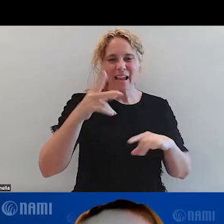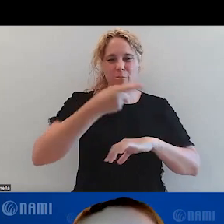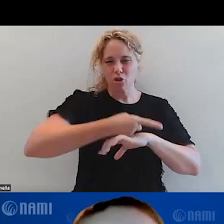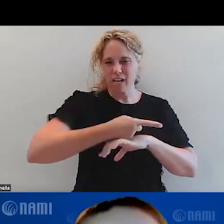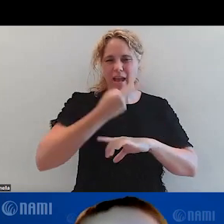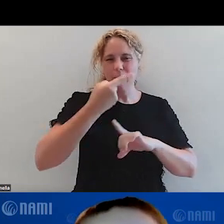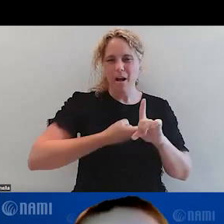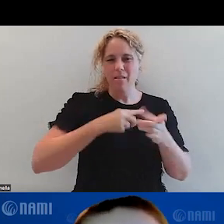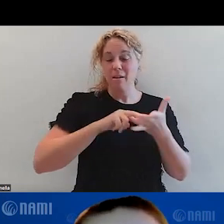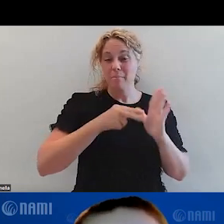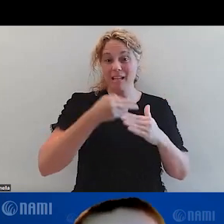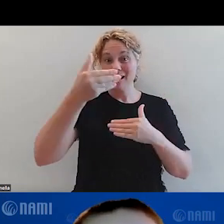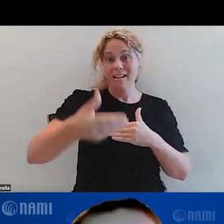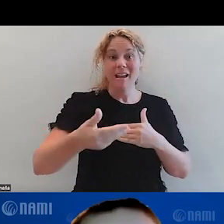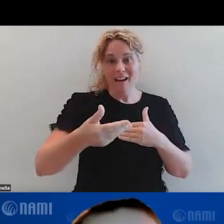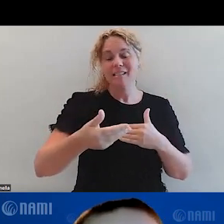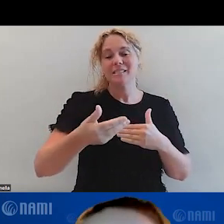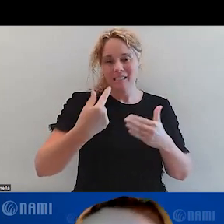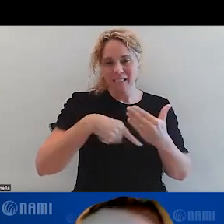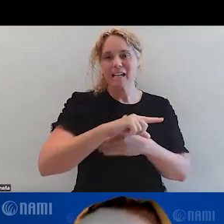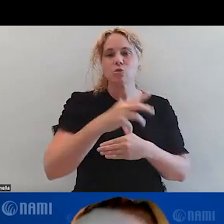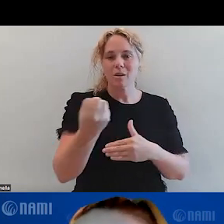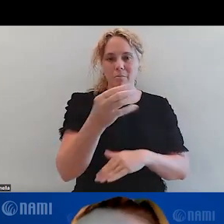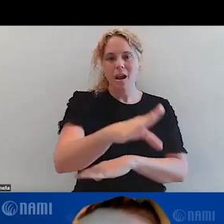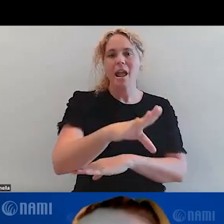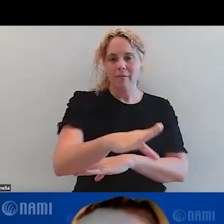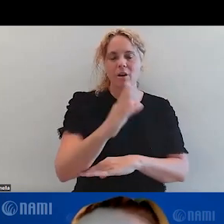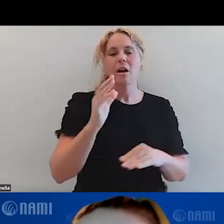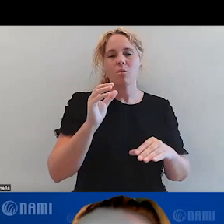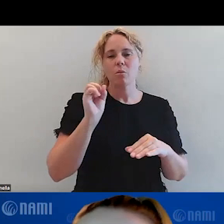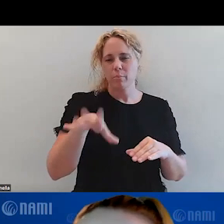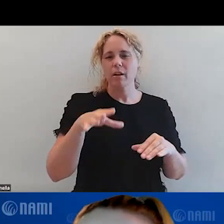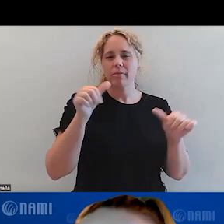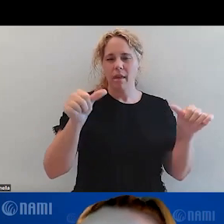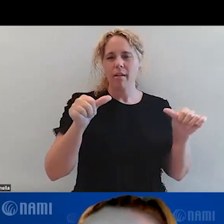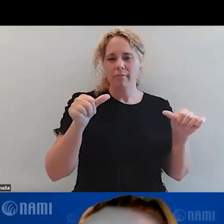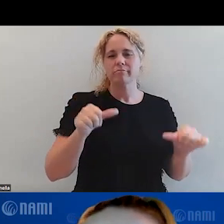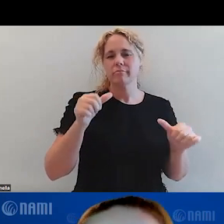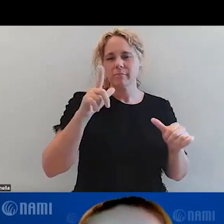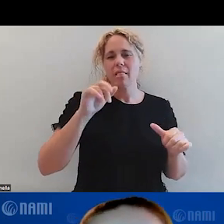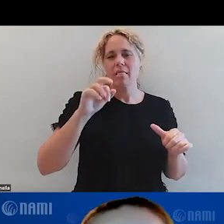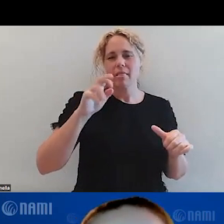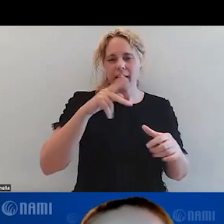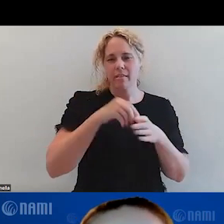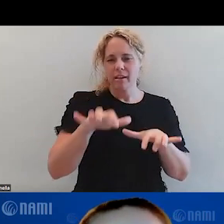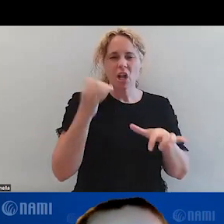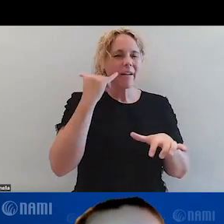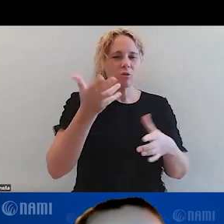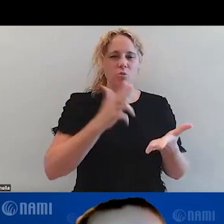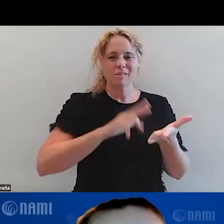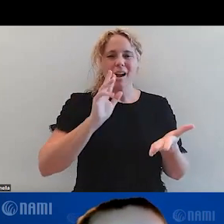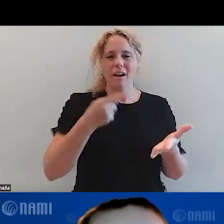is actually this coming Monday afternoon. I will post a link in the chat if you want to sign up for those calls. We